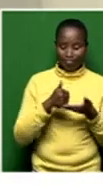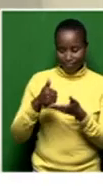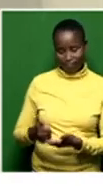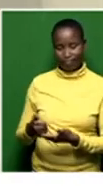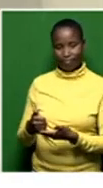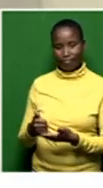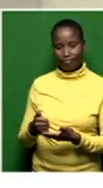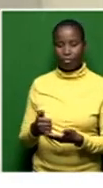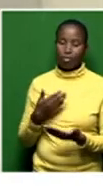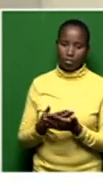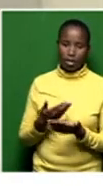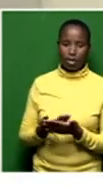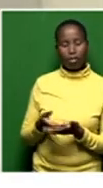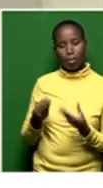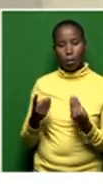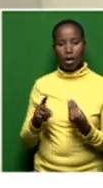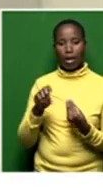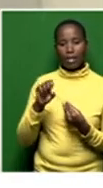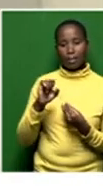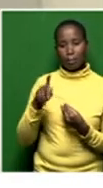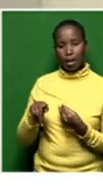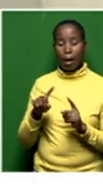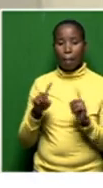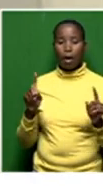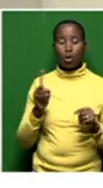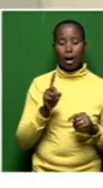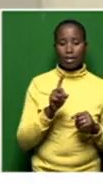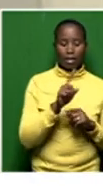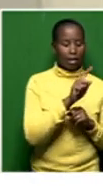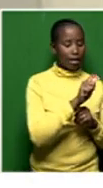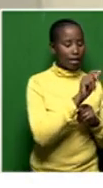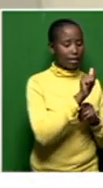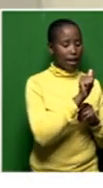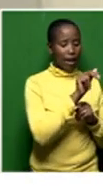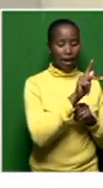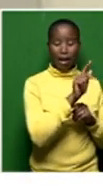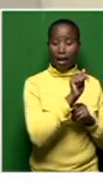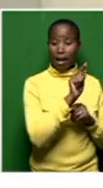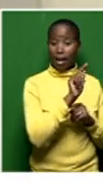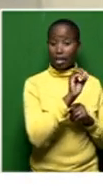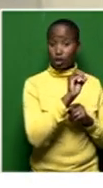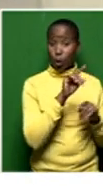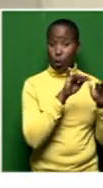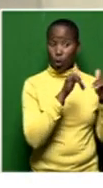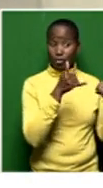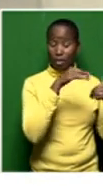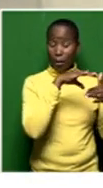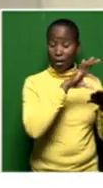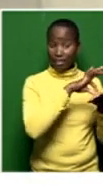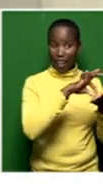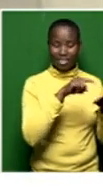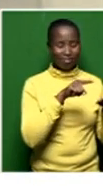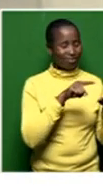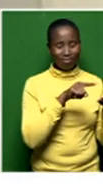and gets a suitable SEP. But with the Takato deal, it really, really leaves such a bitter taste in our